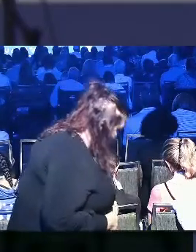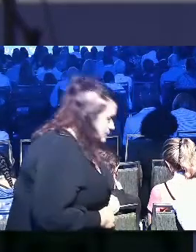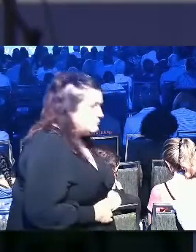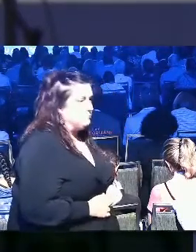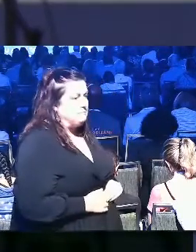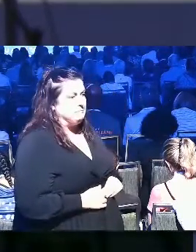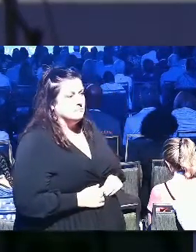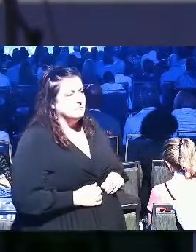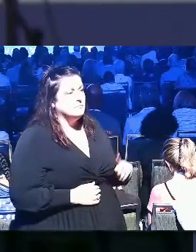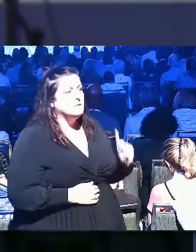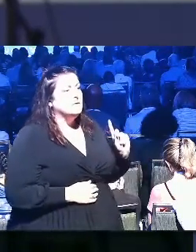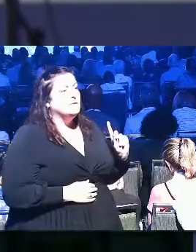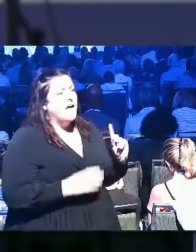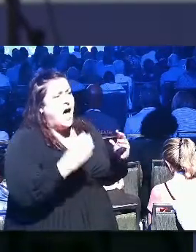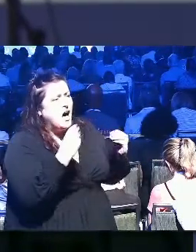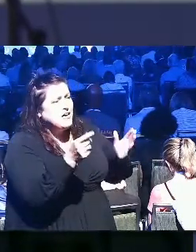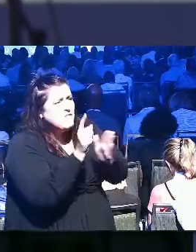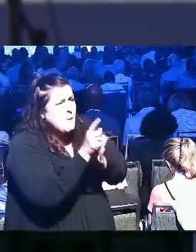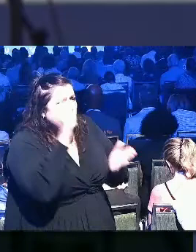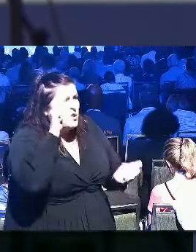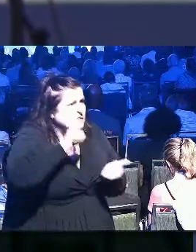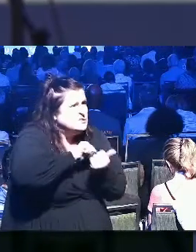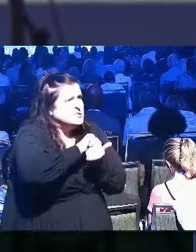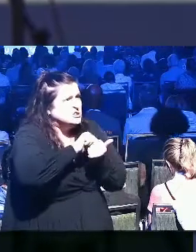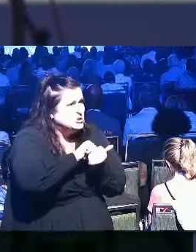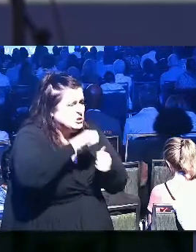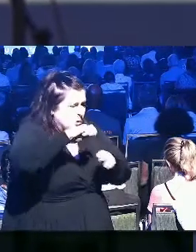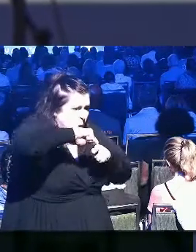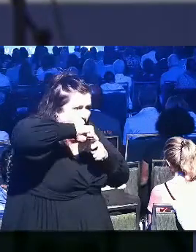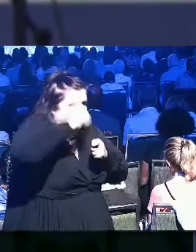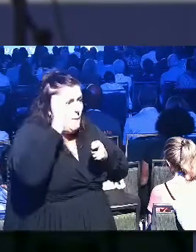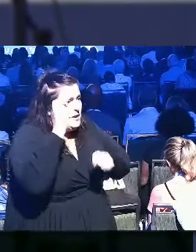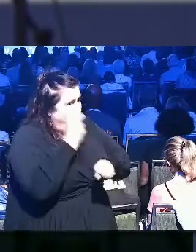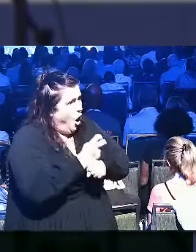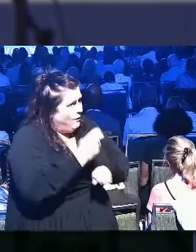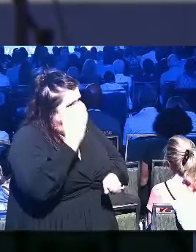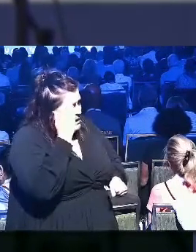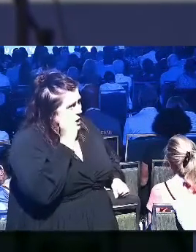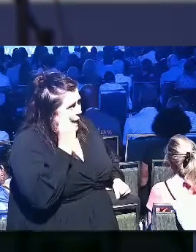I'll give you a moment. I know it's challenging to open that thing sometimes.